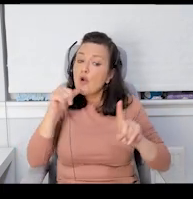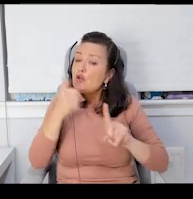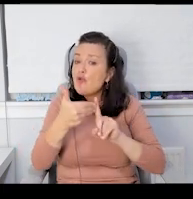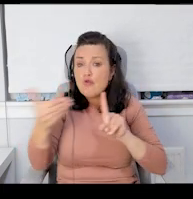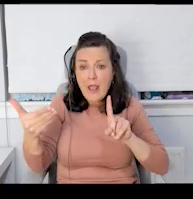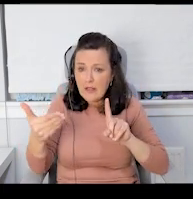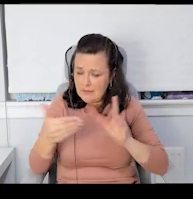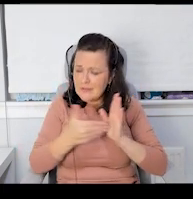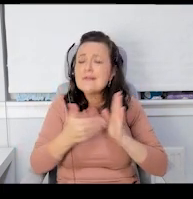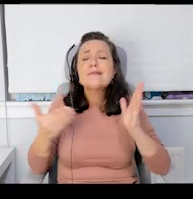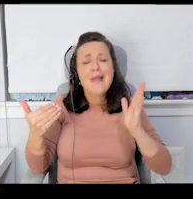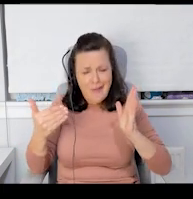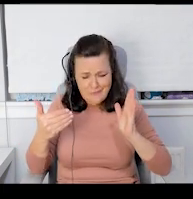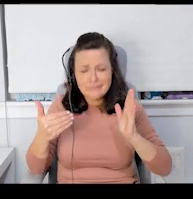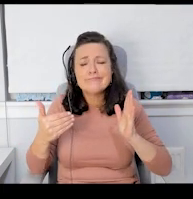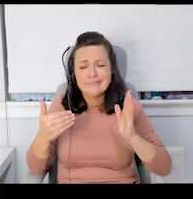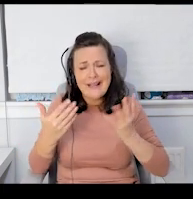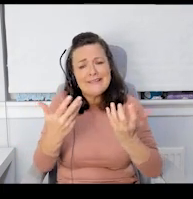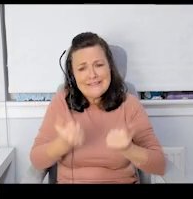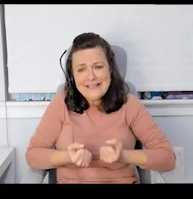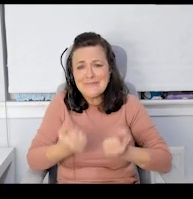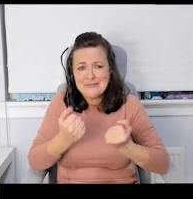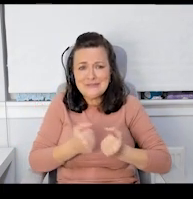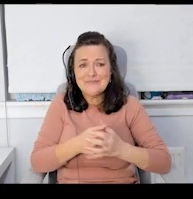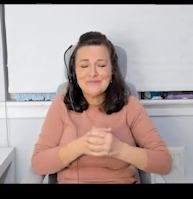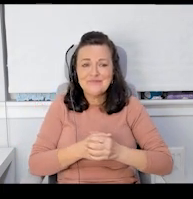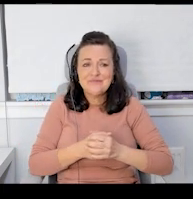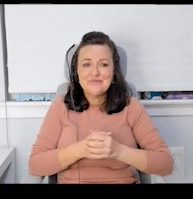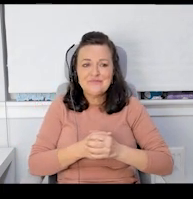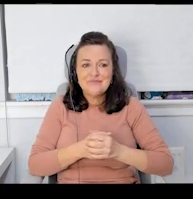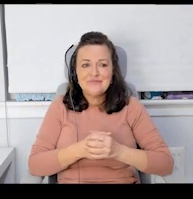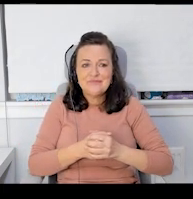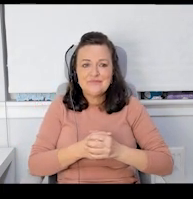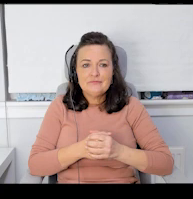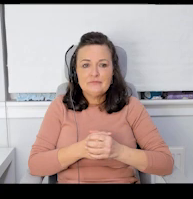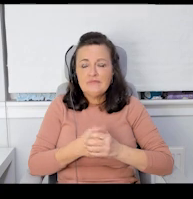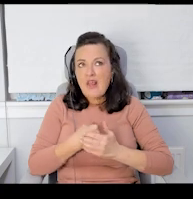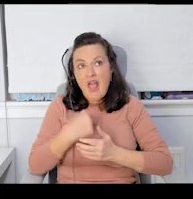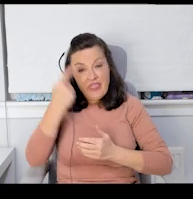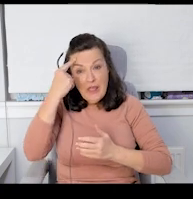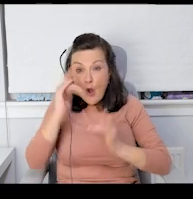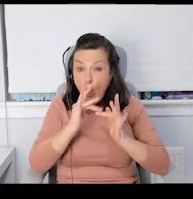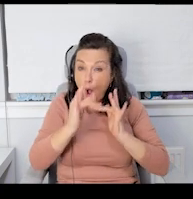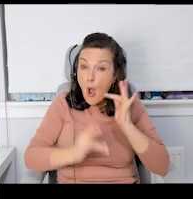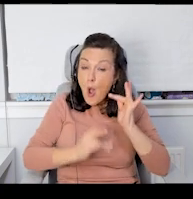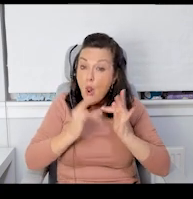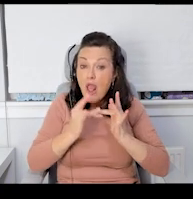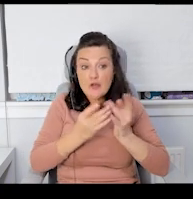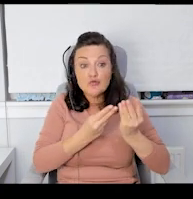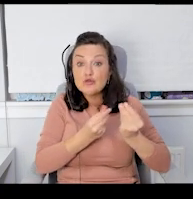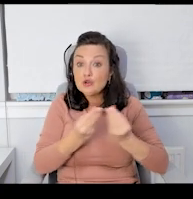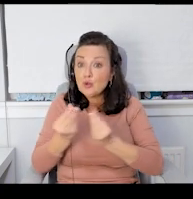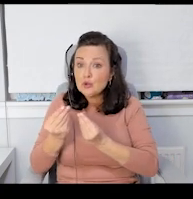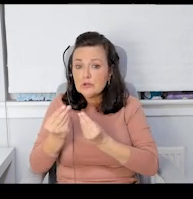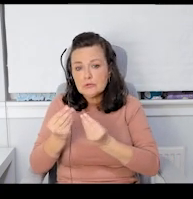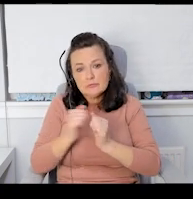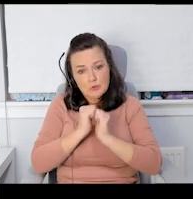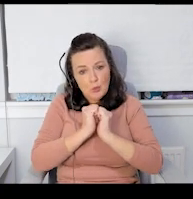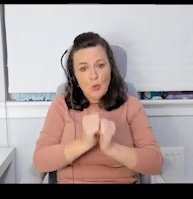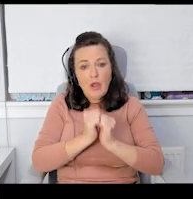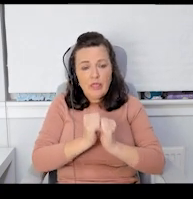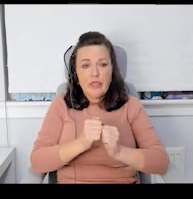parity of esteem is starting to become embedded. There's a really good, I think, the online tool, and I often